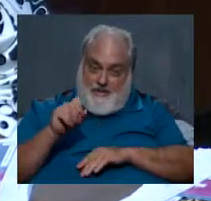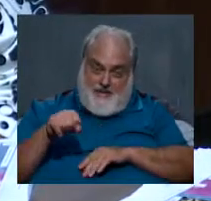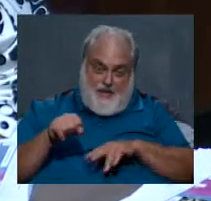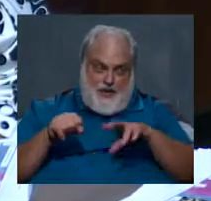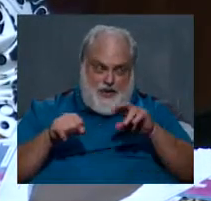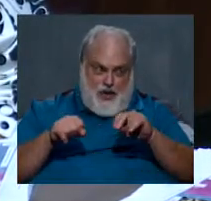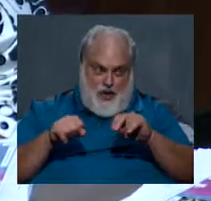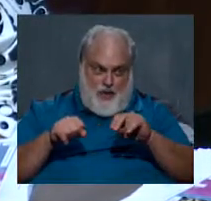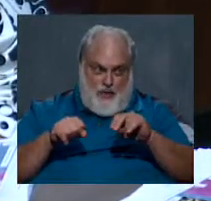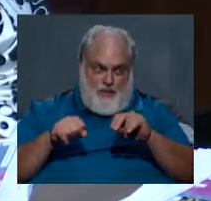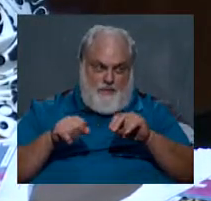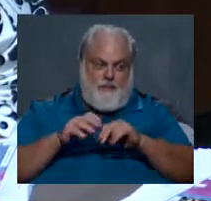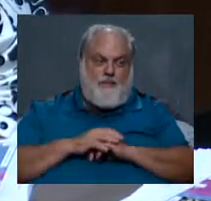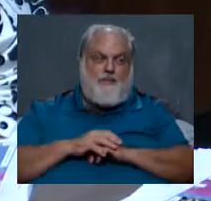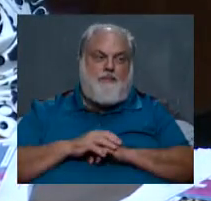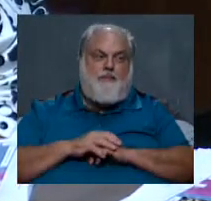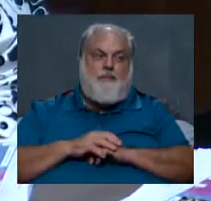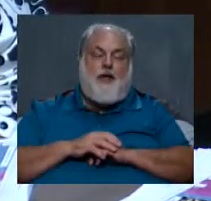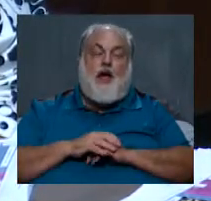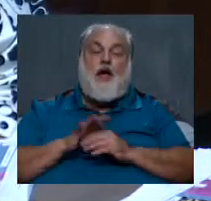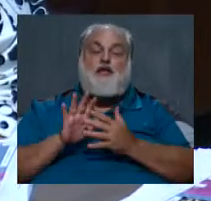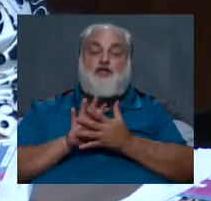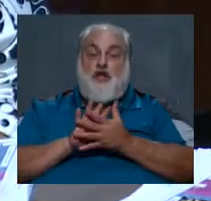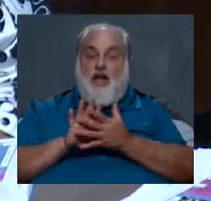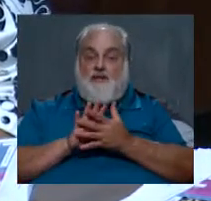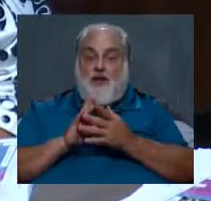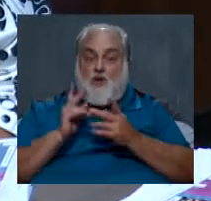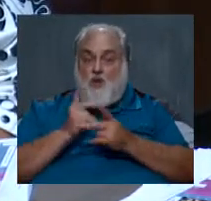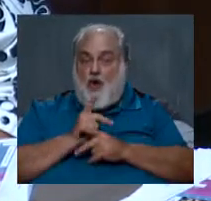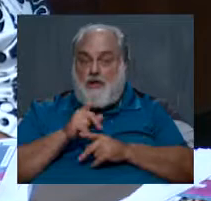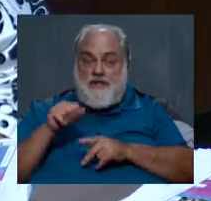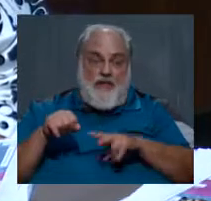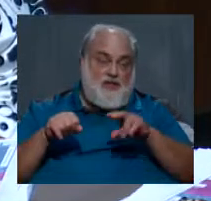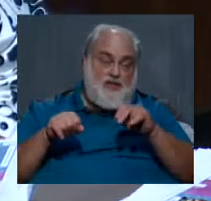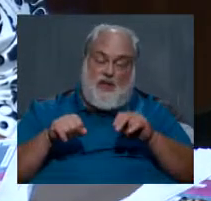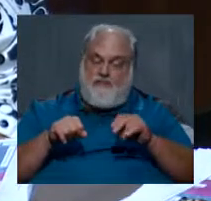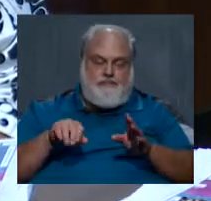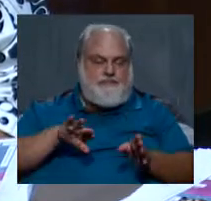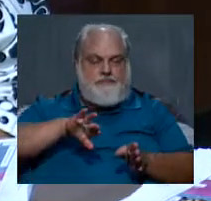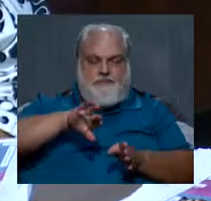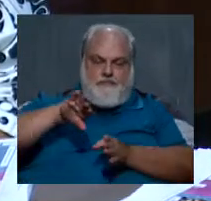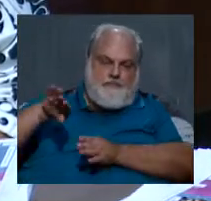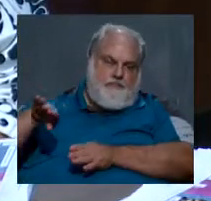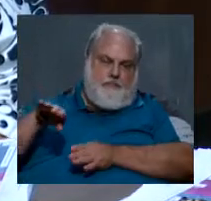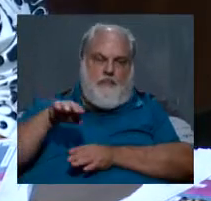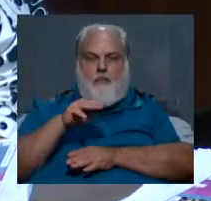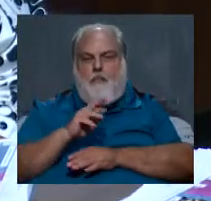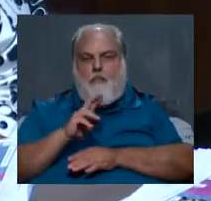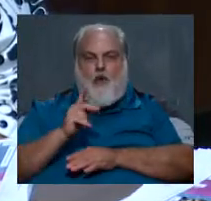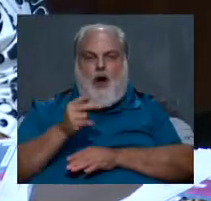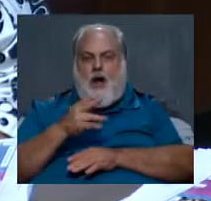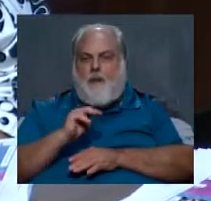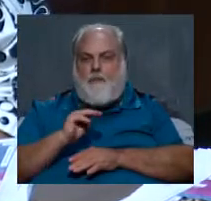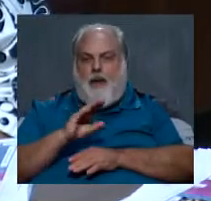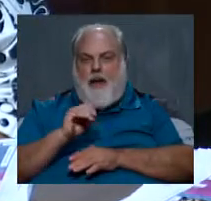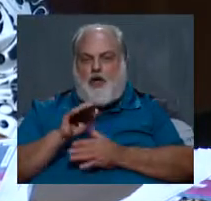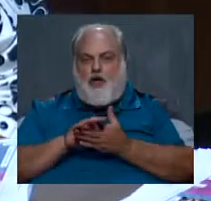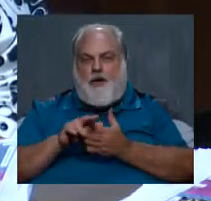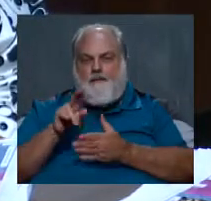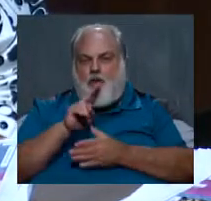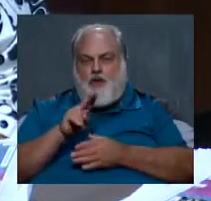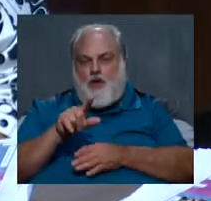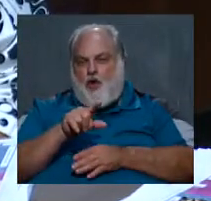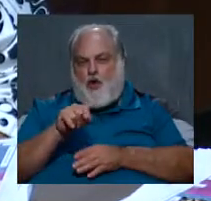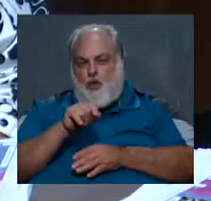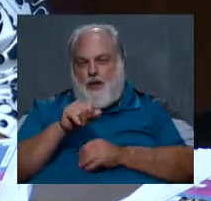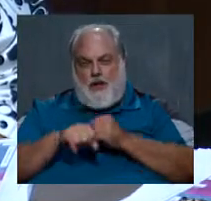I'll defer that traffic's only increase. That's Markham and the university 20 years from now, whether this